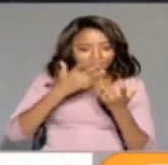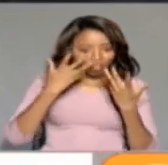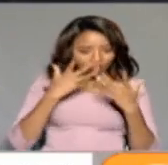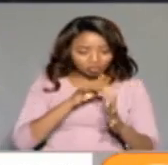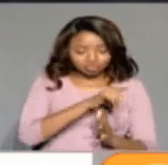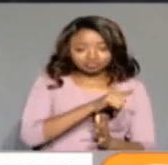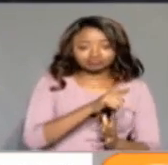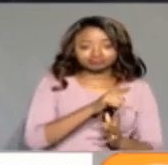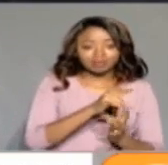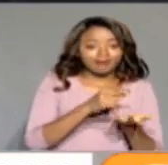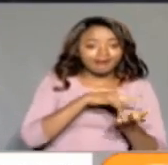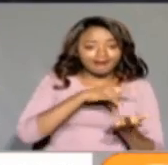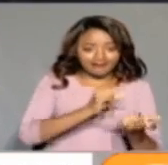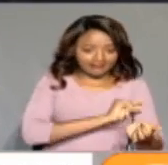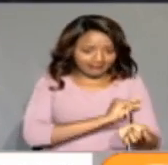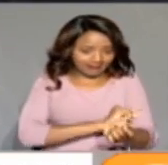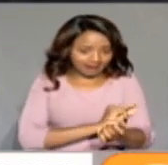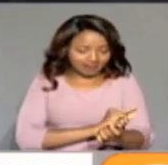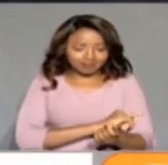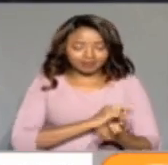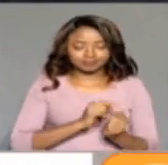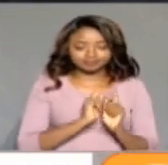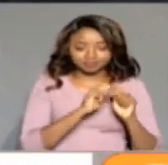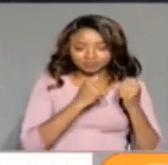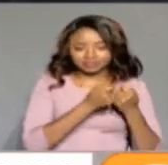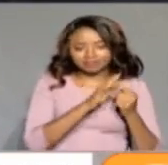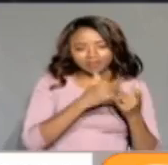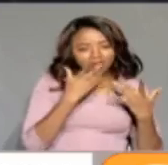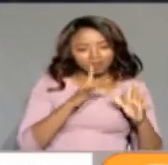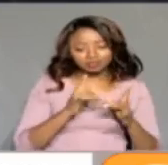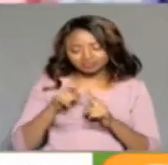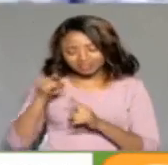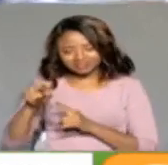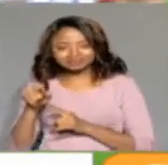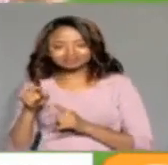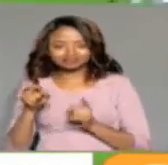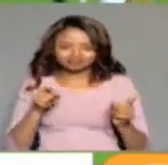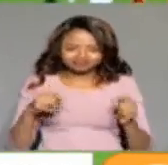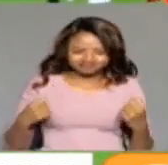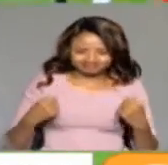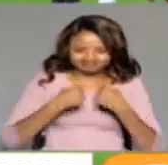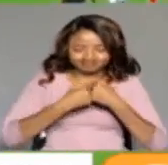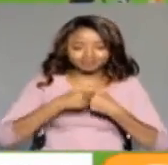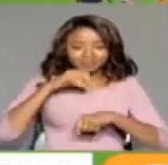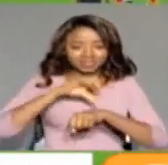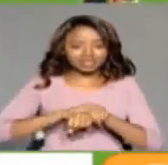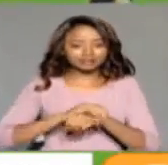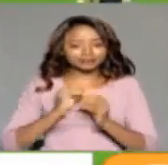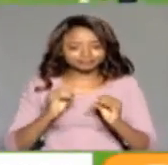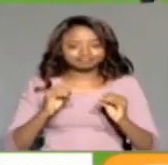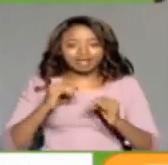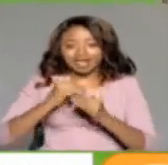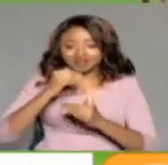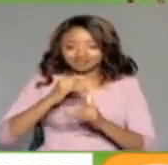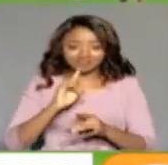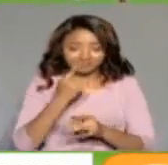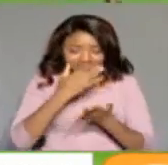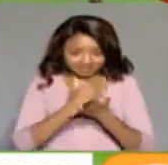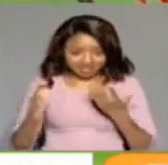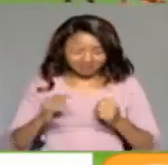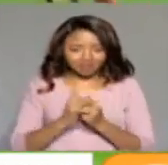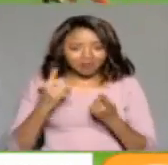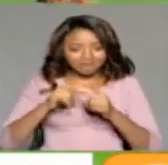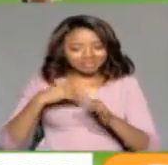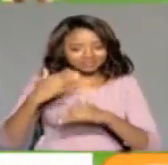in a fierce battle at the Moi Kasarani Stadium. The Starlets and the Black Queens registered a goalless draw after regular time. Kenya's pressure was